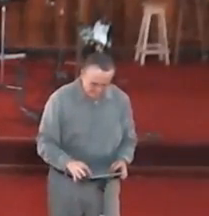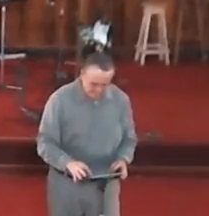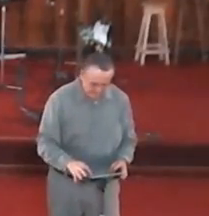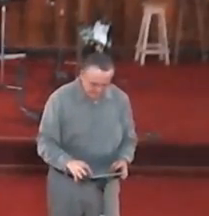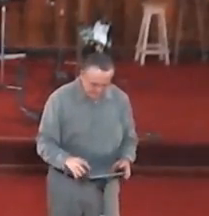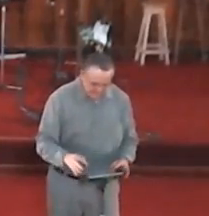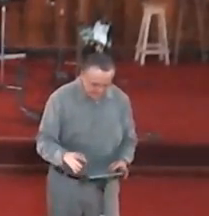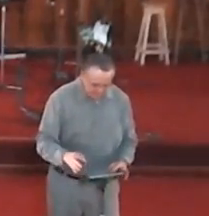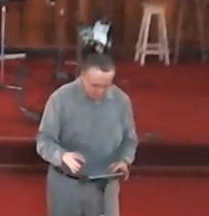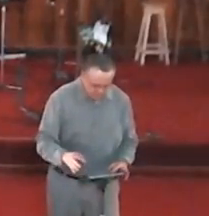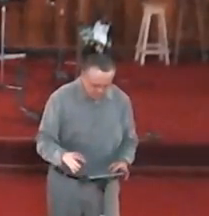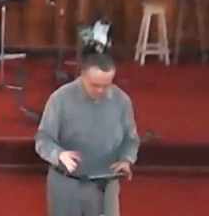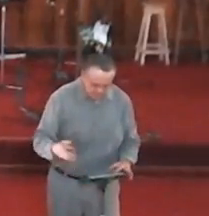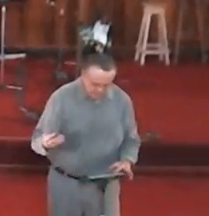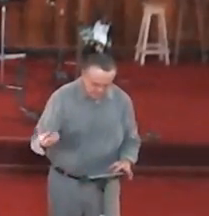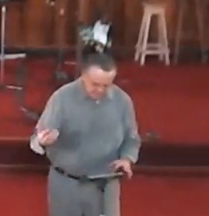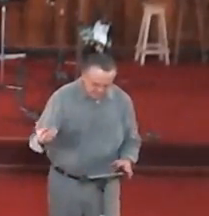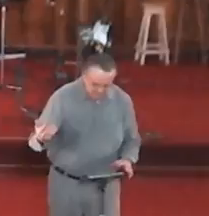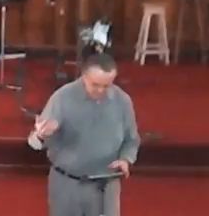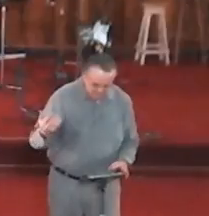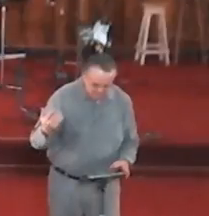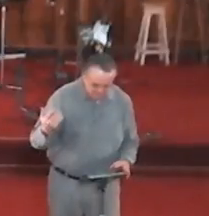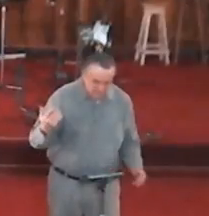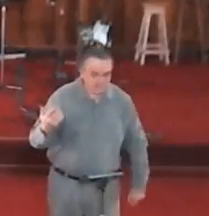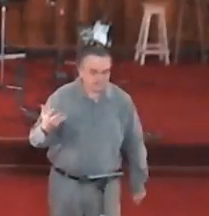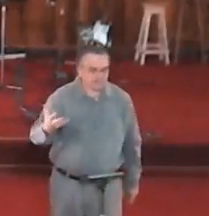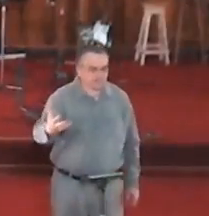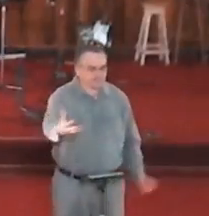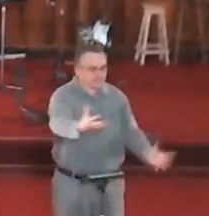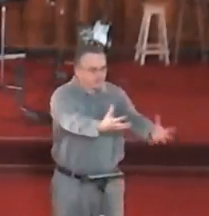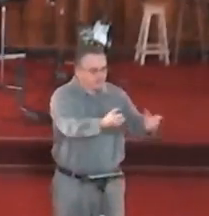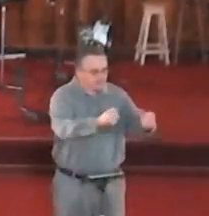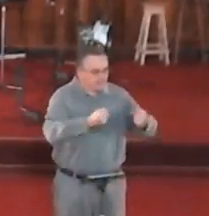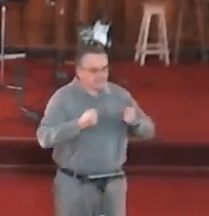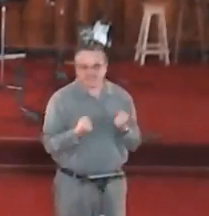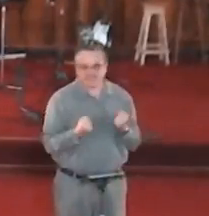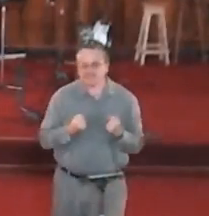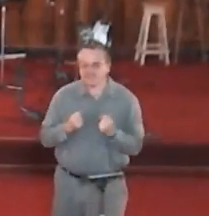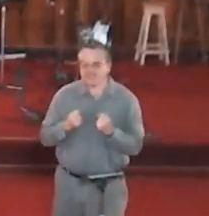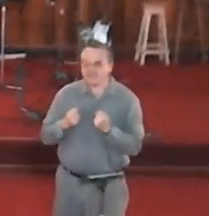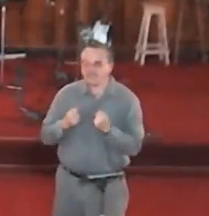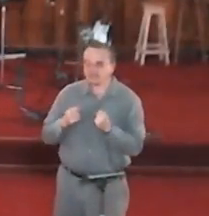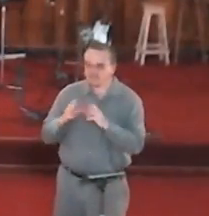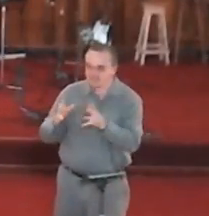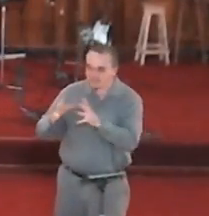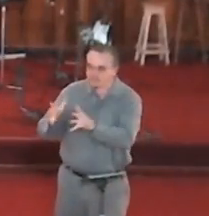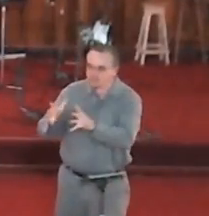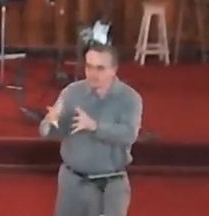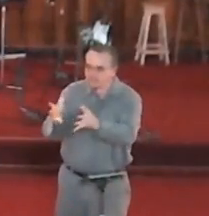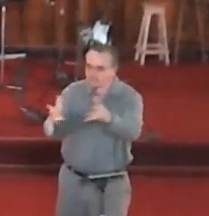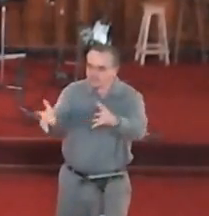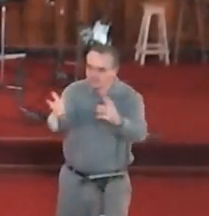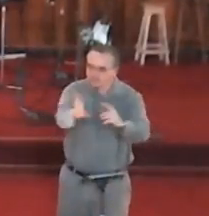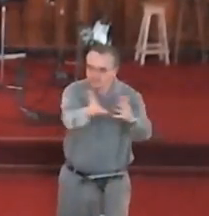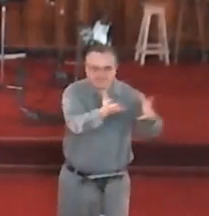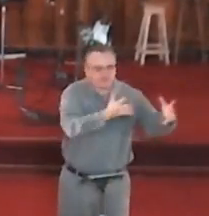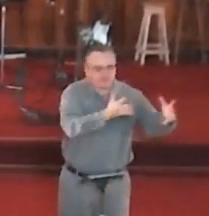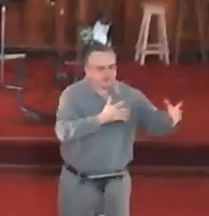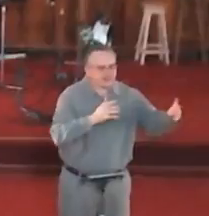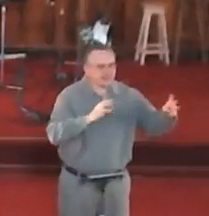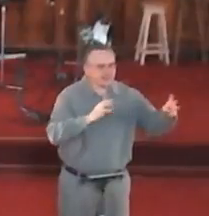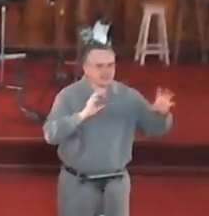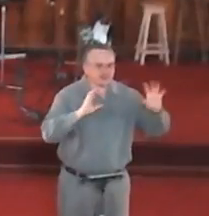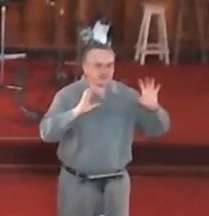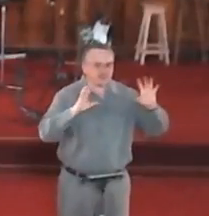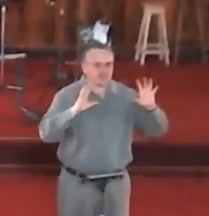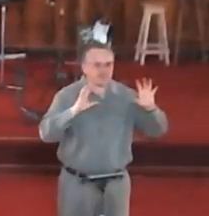master. Y la última sí es que le dieron ofrenda y Bernabé fue a recoger ofrenda